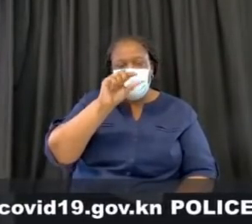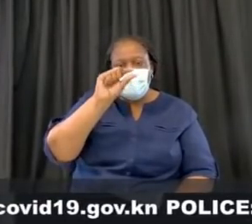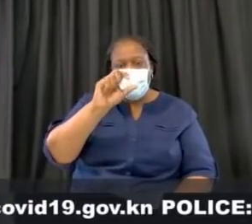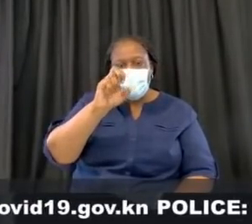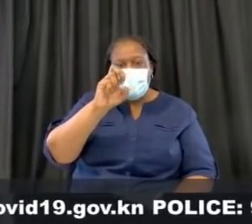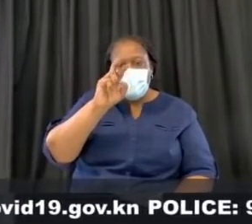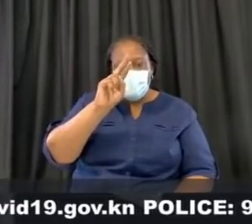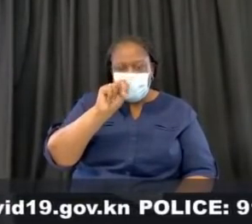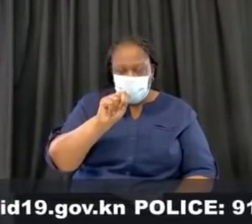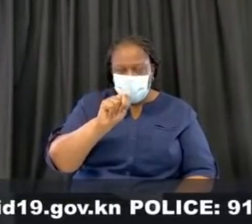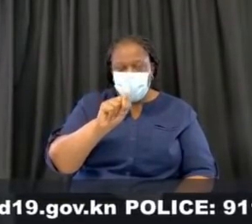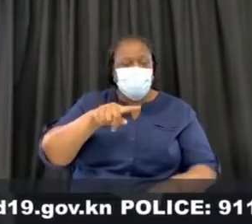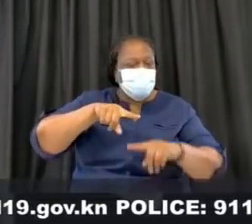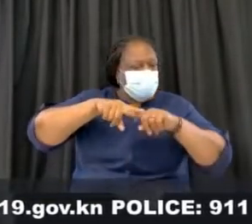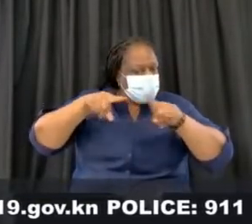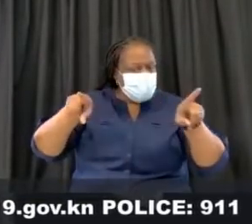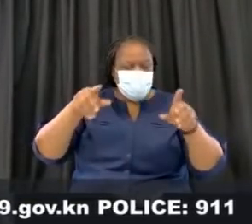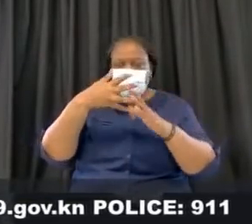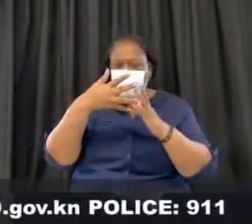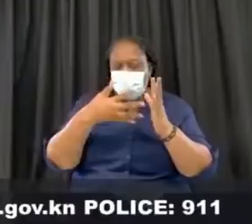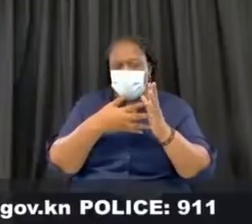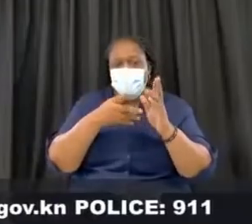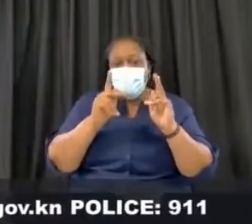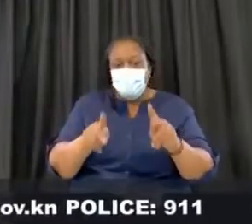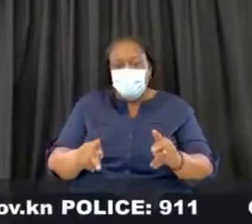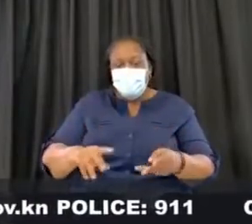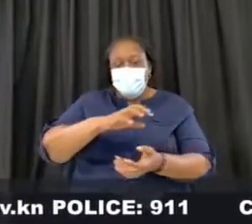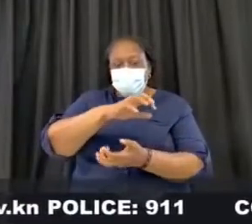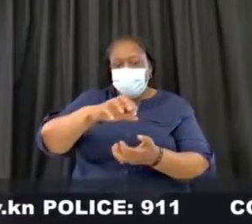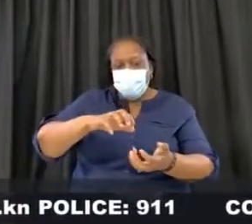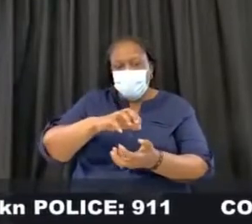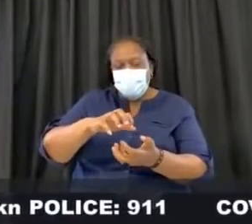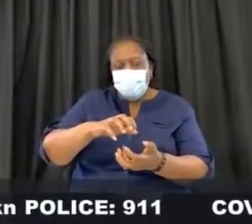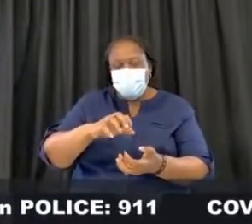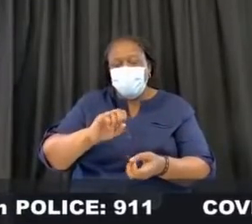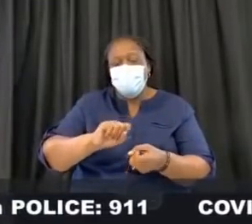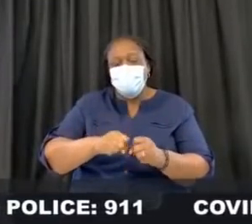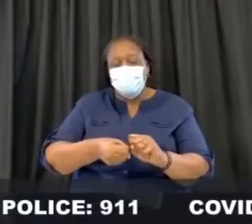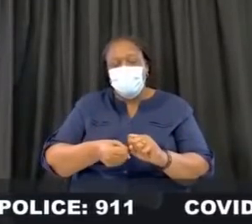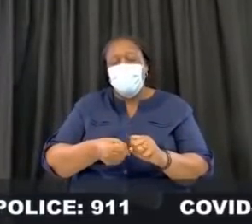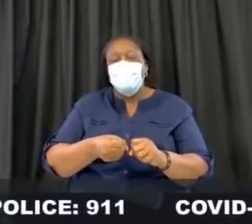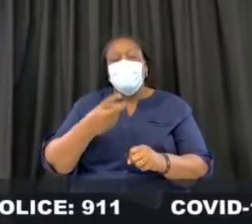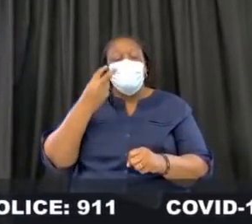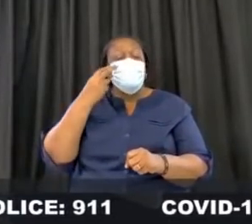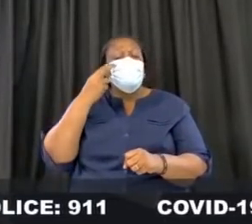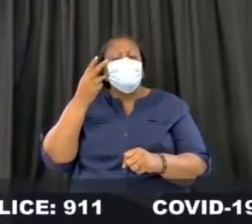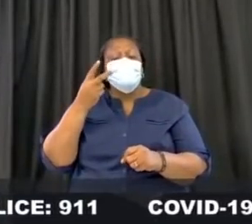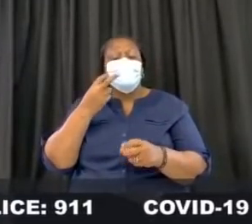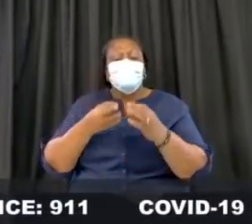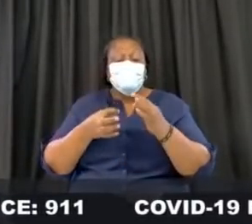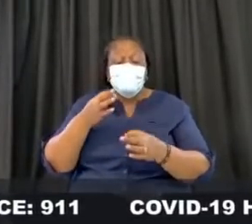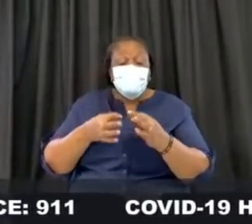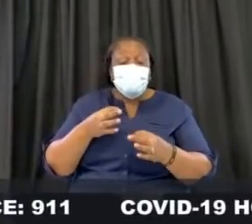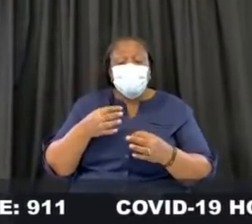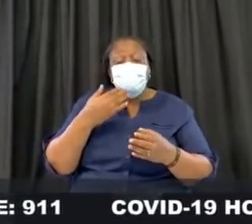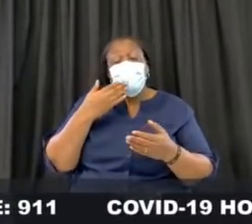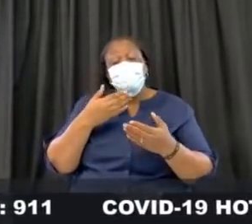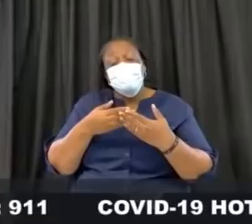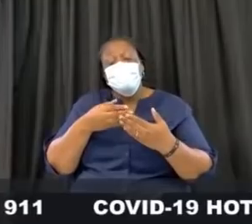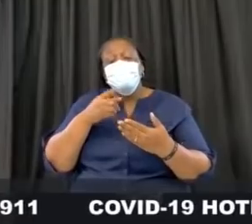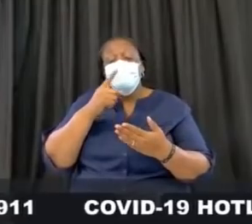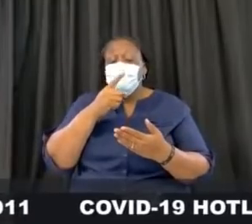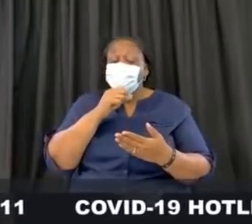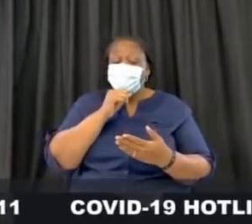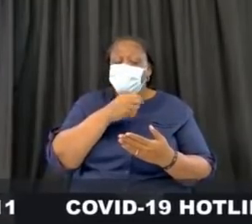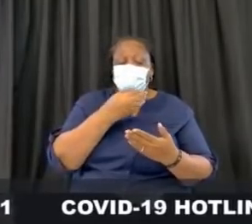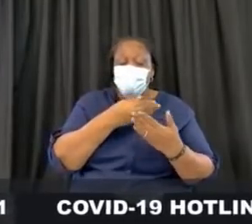it pertains to the rapid antigen test, and as the science evolves and the sensitivity and the specificity increases, there might come a